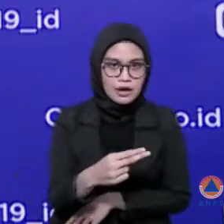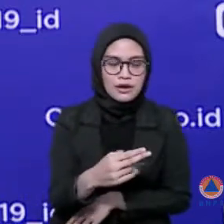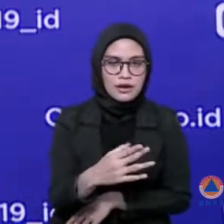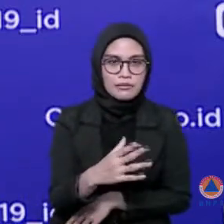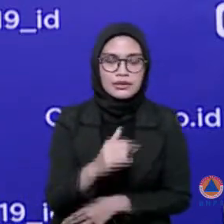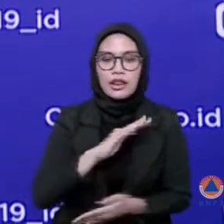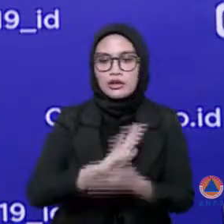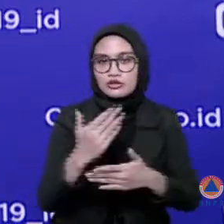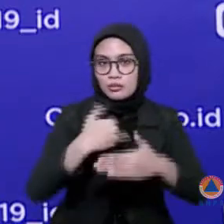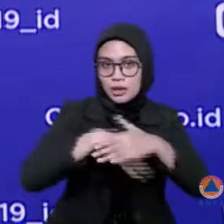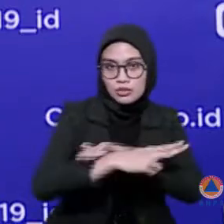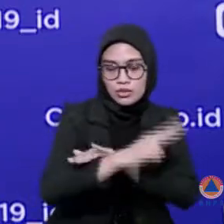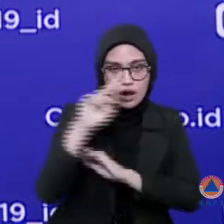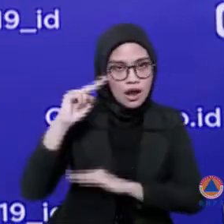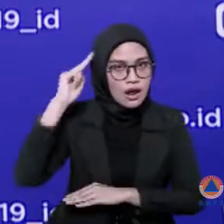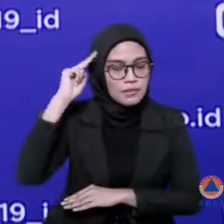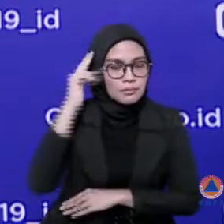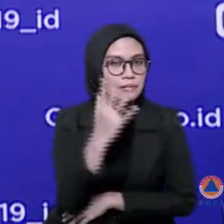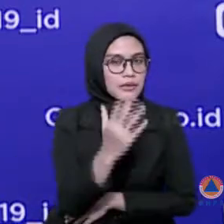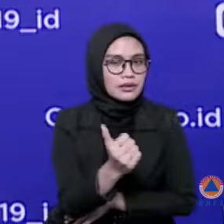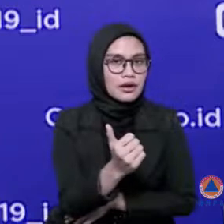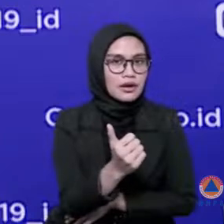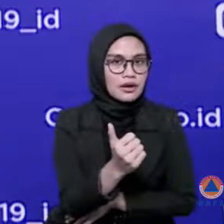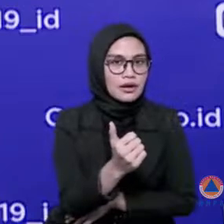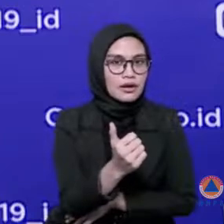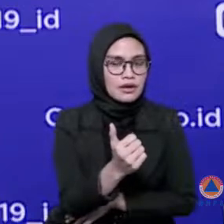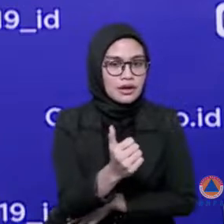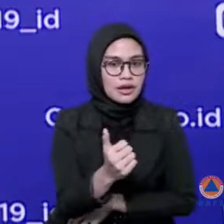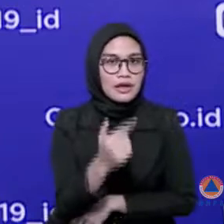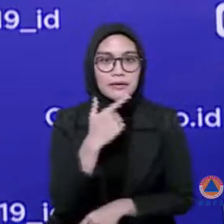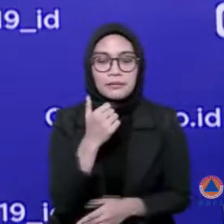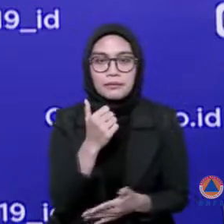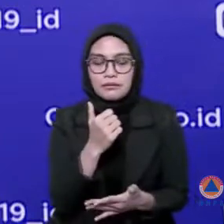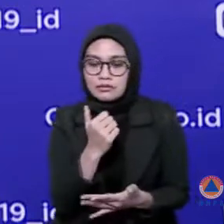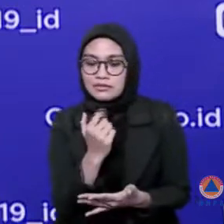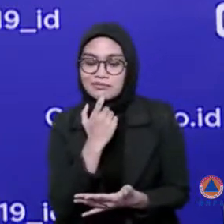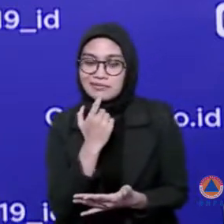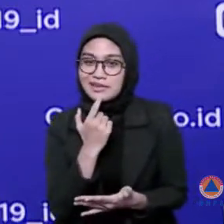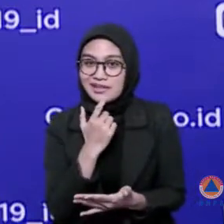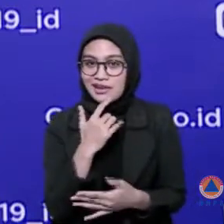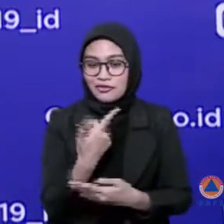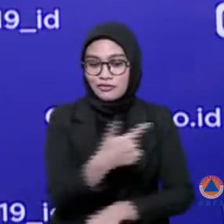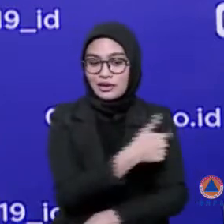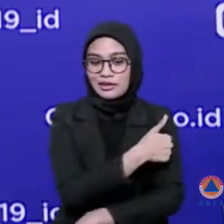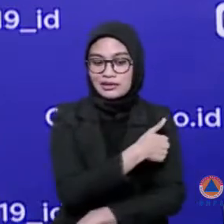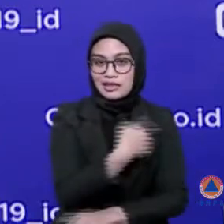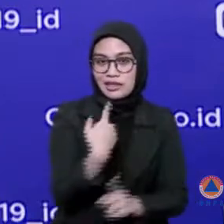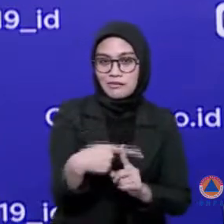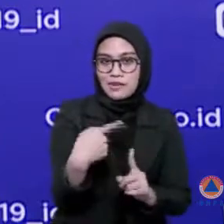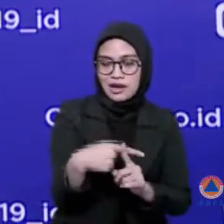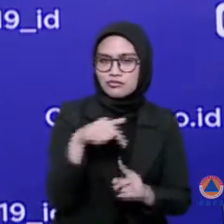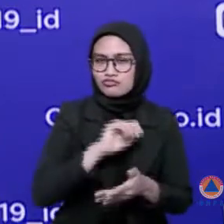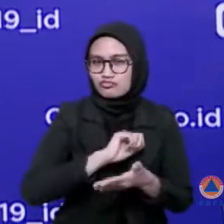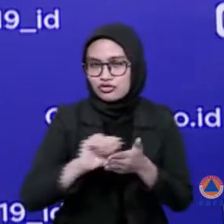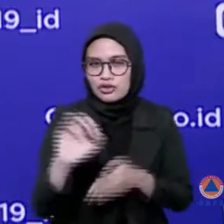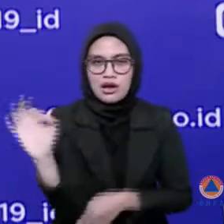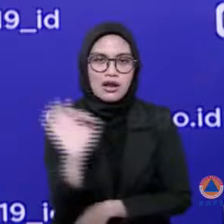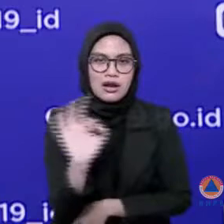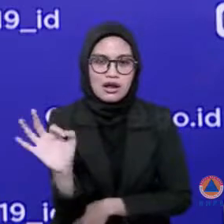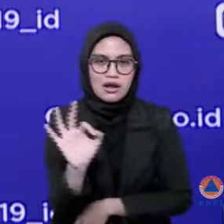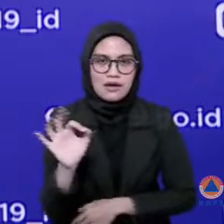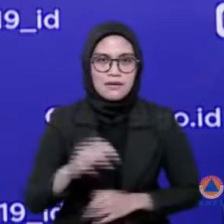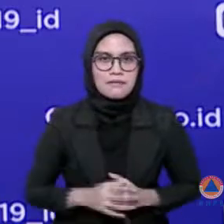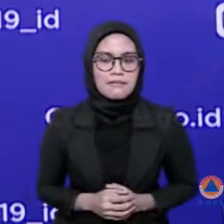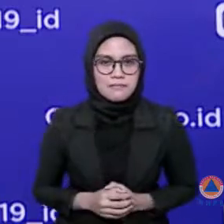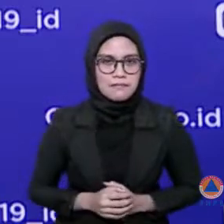Arabia directly, and the requirements of vaccine booster was removed. However, visitors who are allowed to